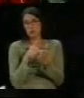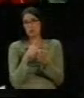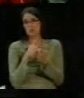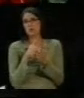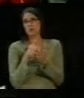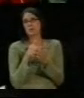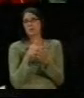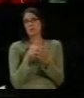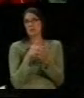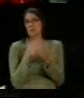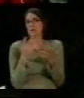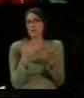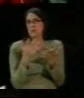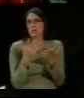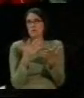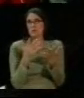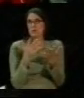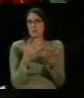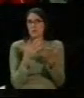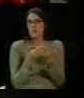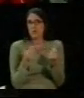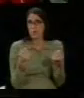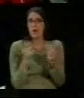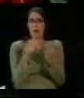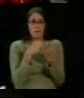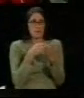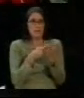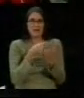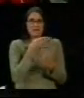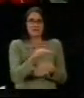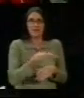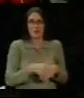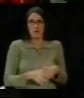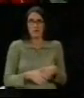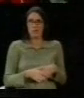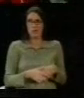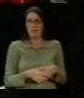around, the money is going to be there.